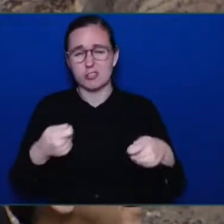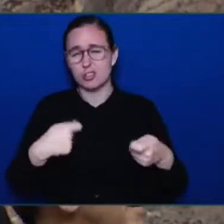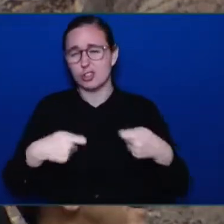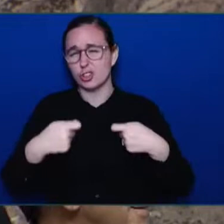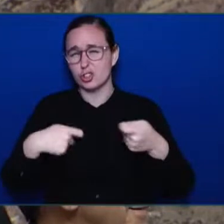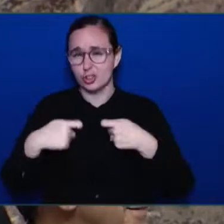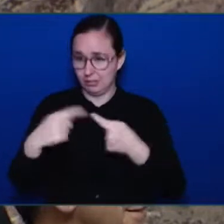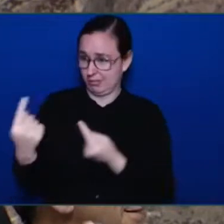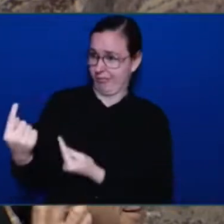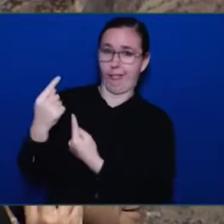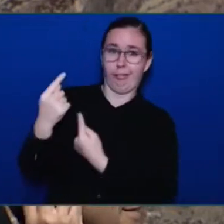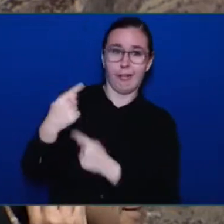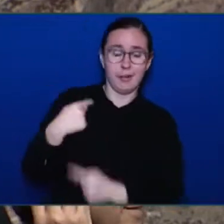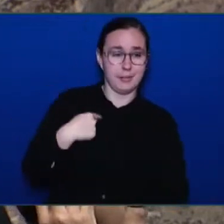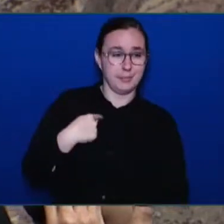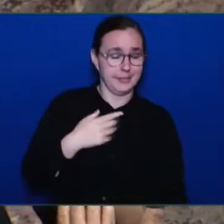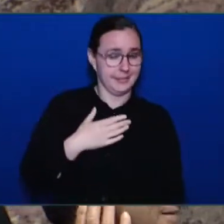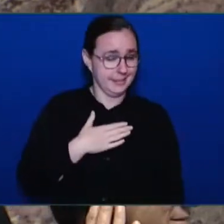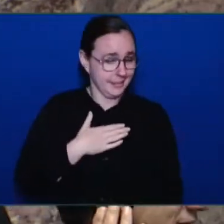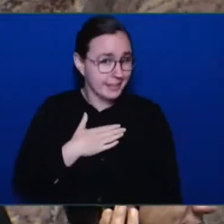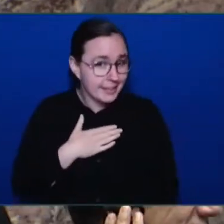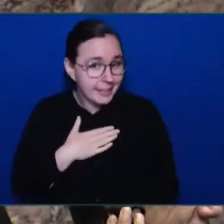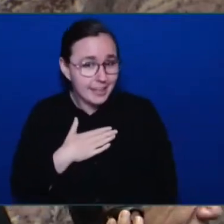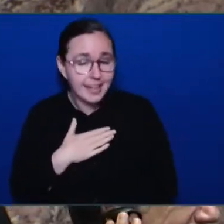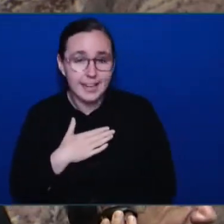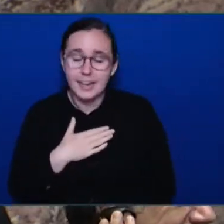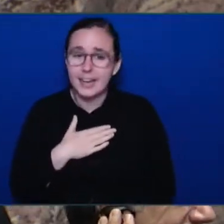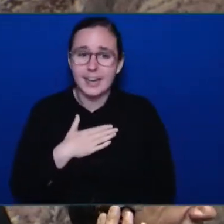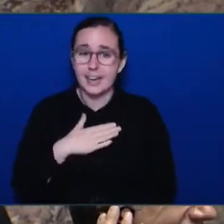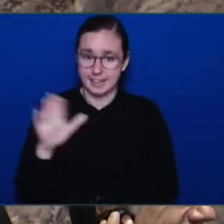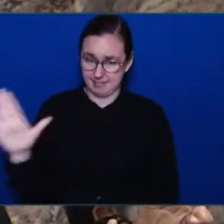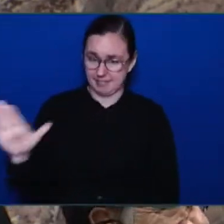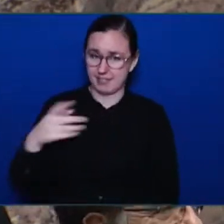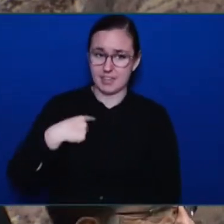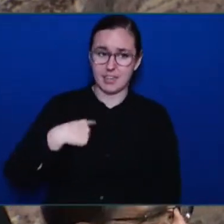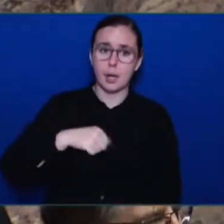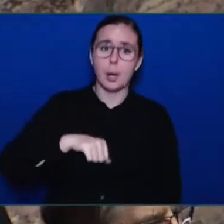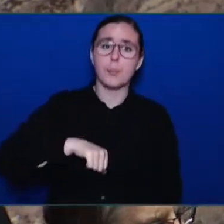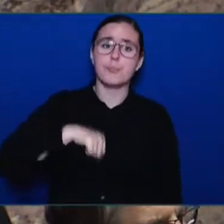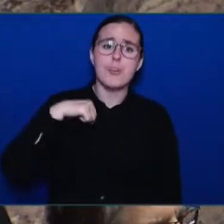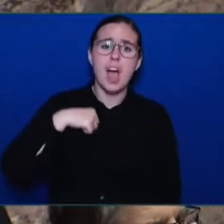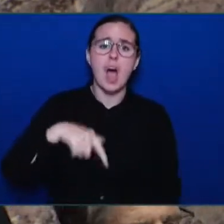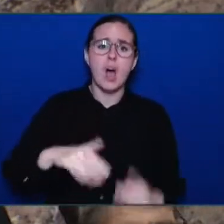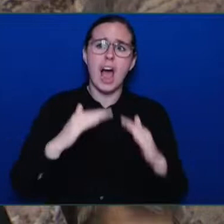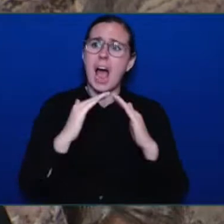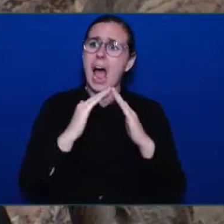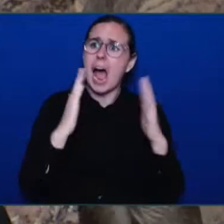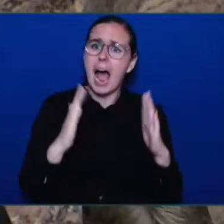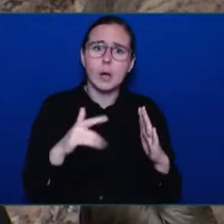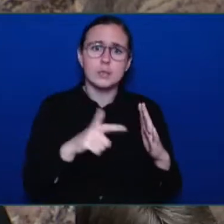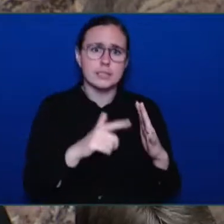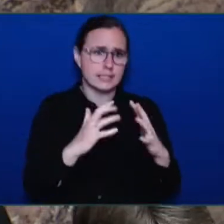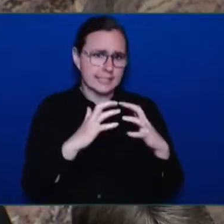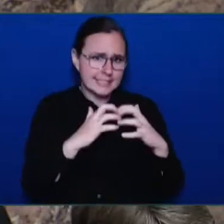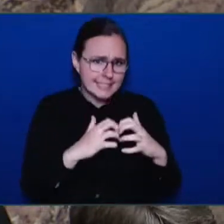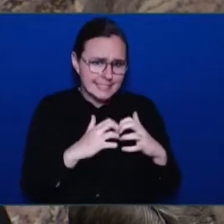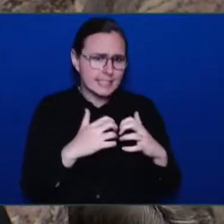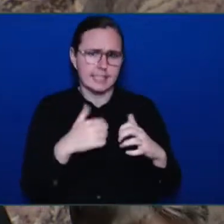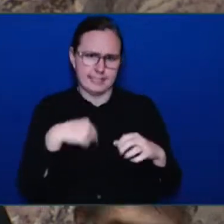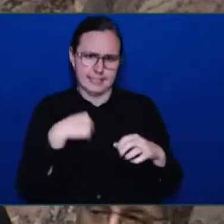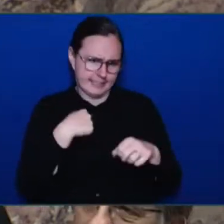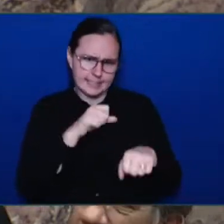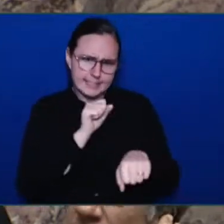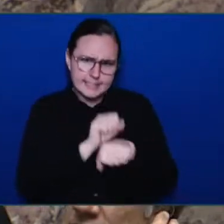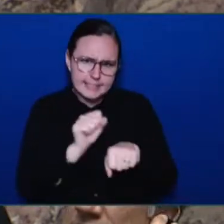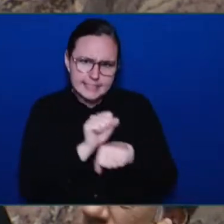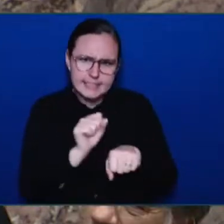owns. Look, I'm proud to have been fixing up and making affordable homes with my own bare hands and my property. Yeah, how many? We can debate